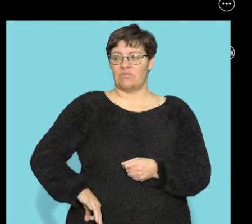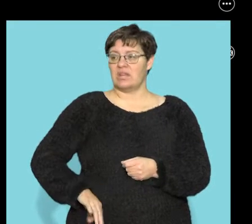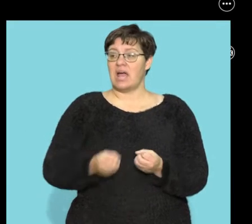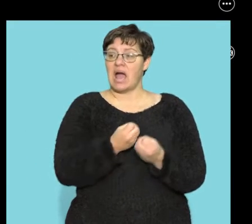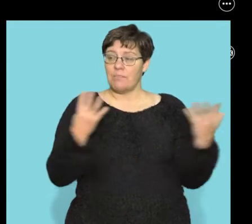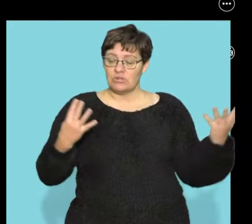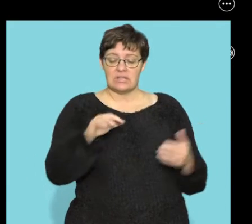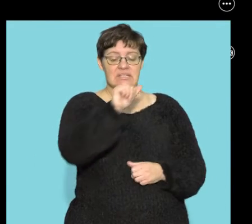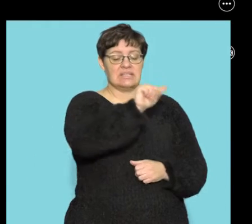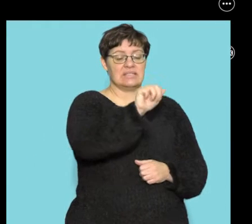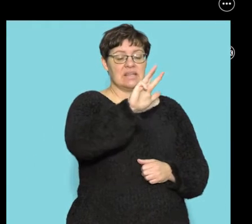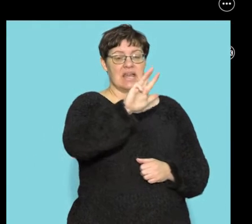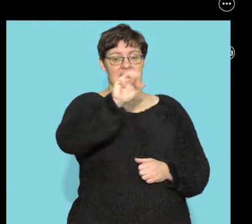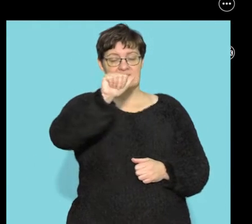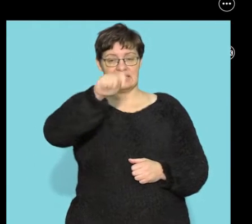now will be